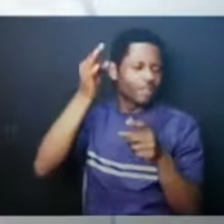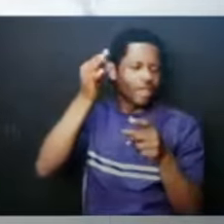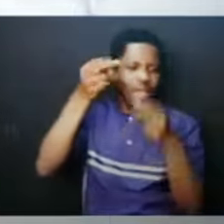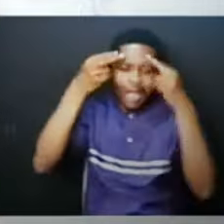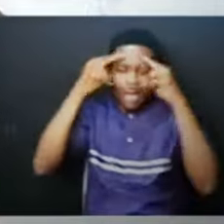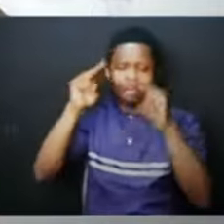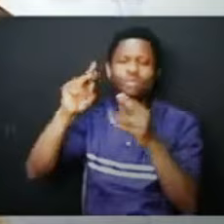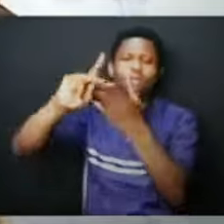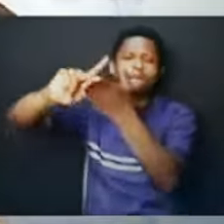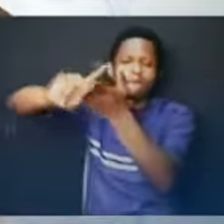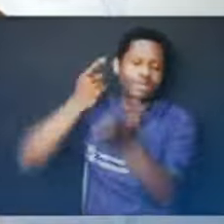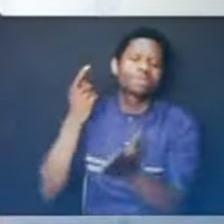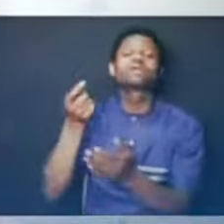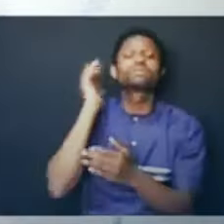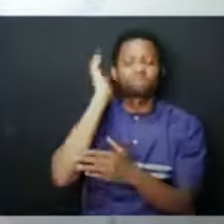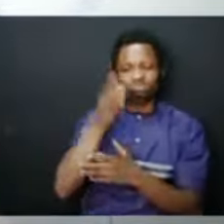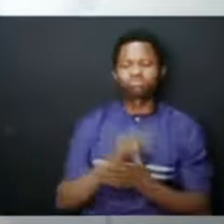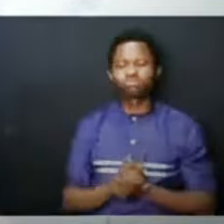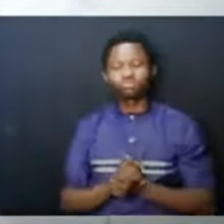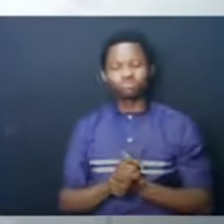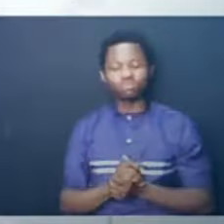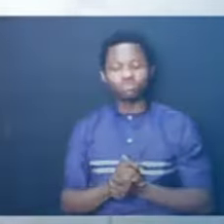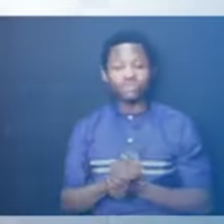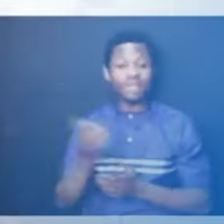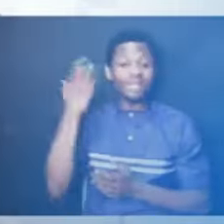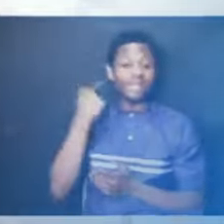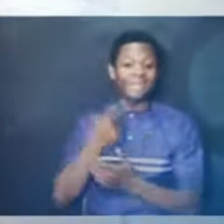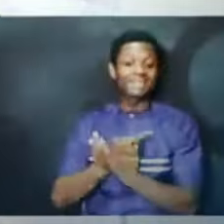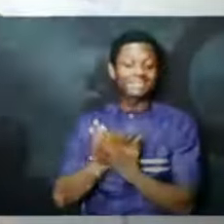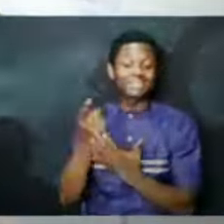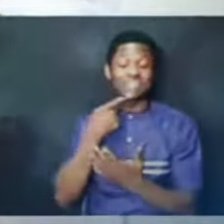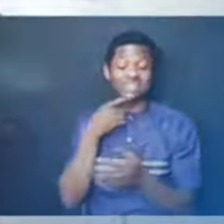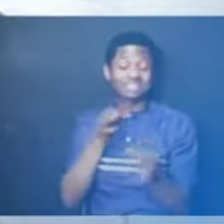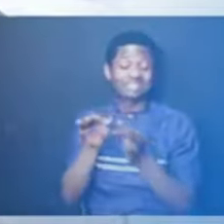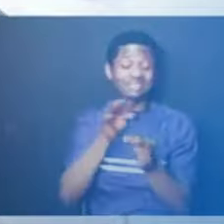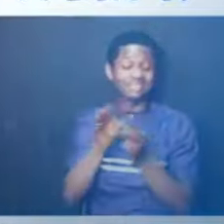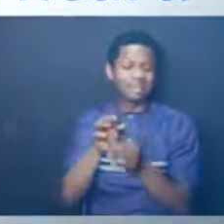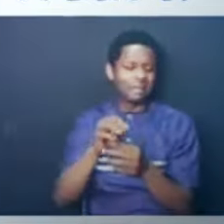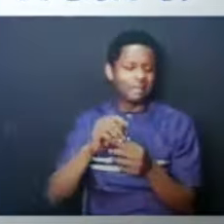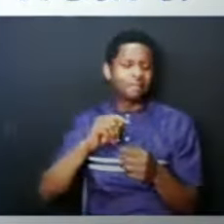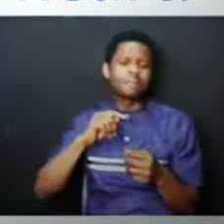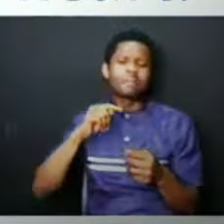said last week that bitter spirits escalate